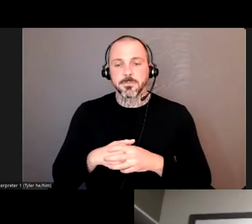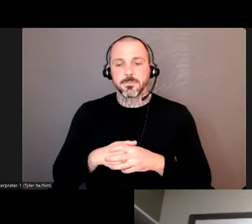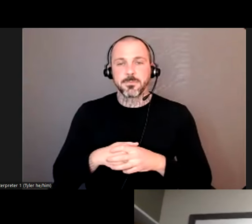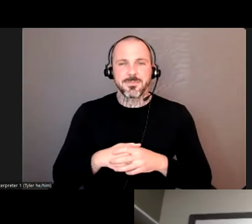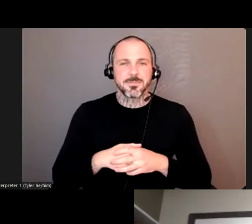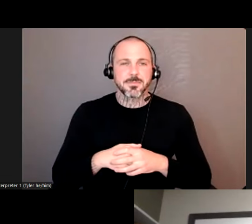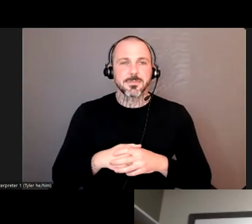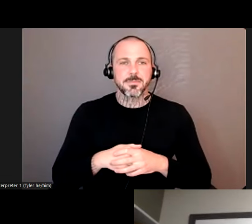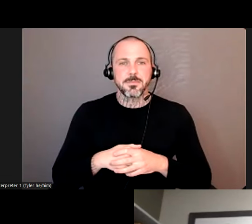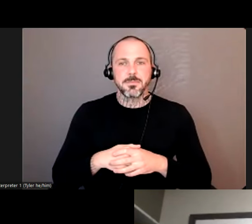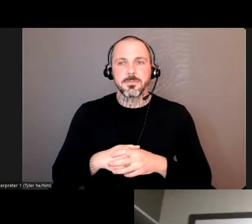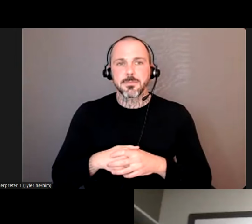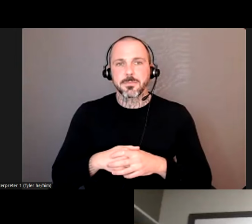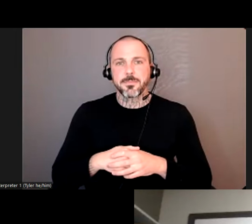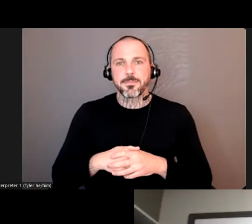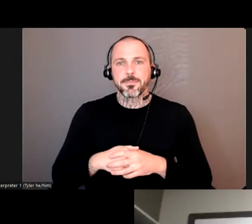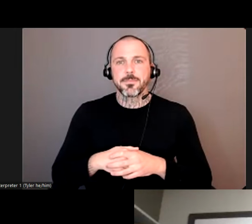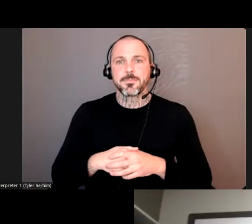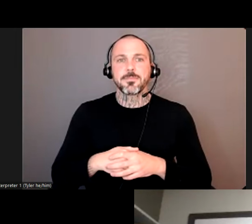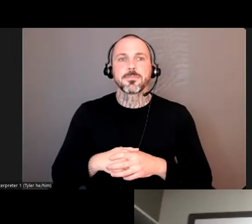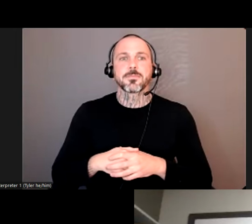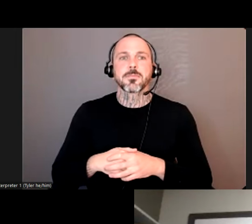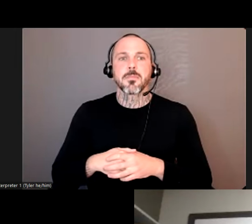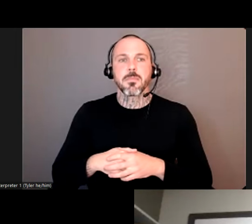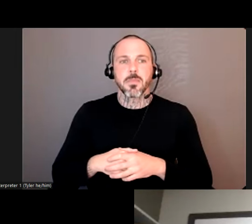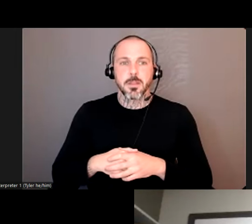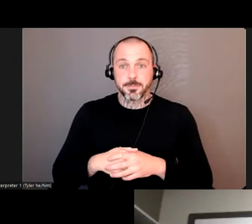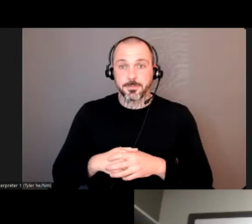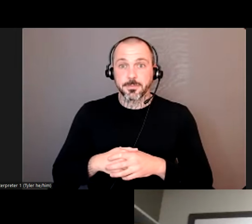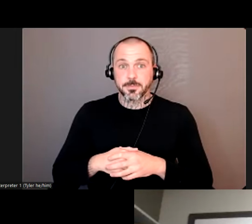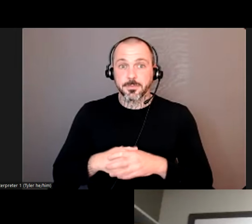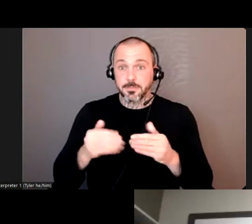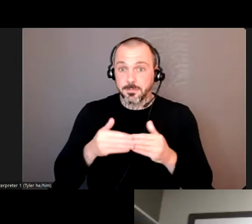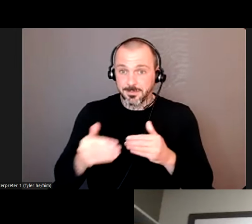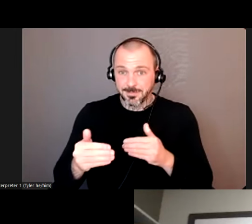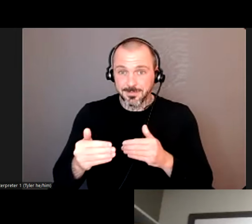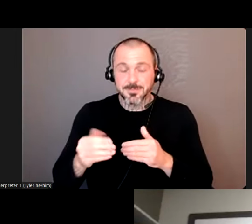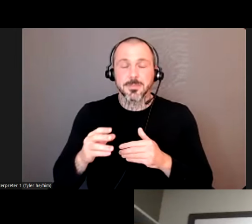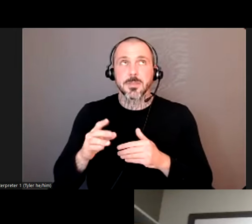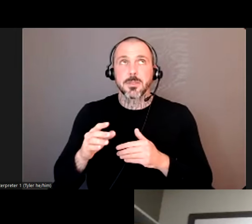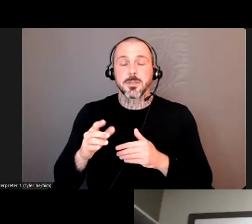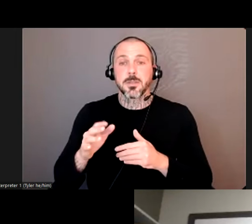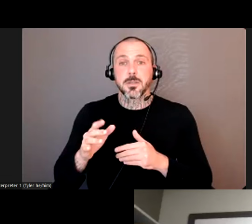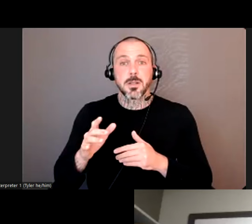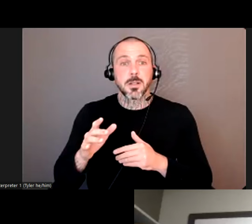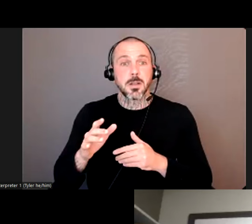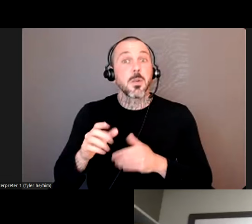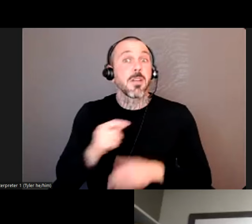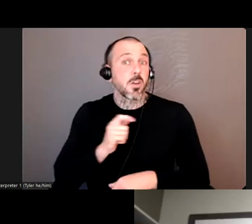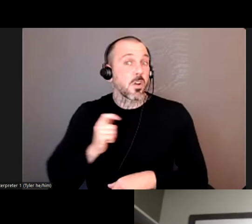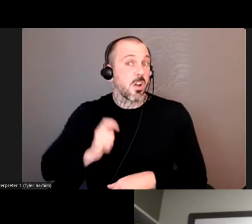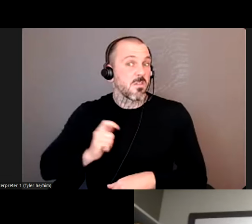are doing that, I do want to remind people that we do have an upcoming webinar, or sorry, conference on gender-based violence